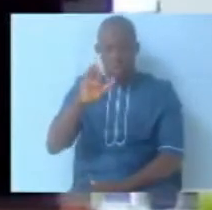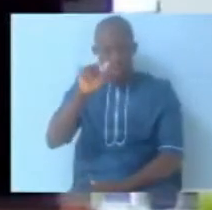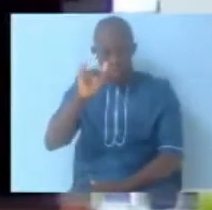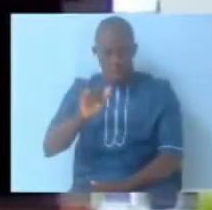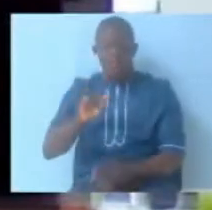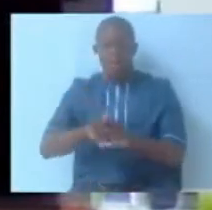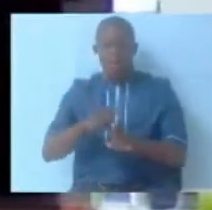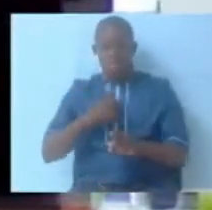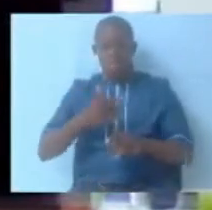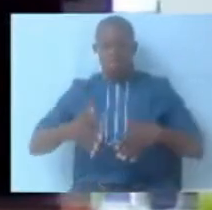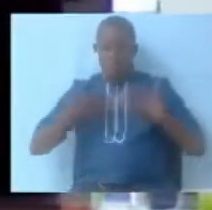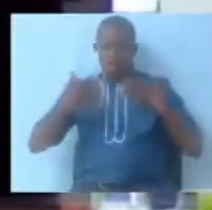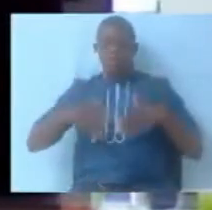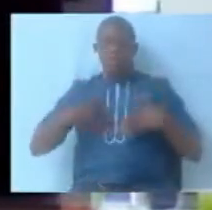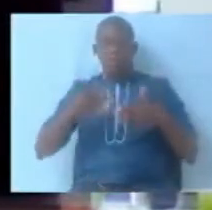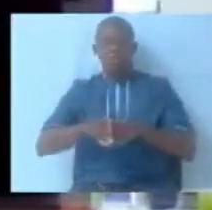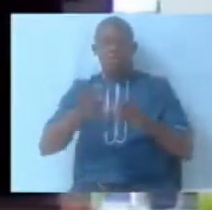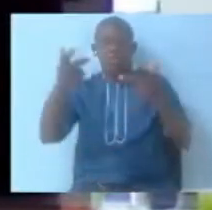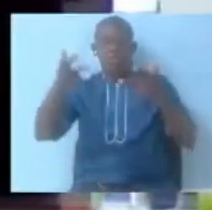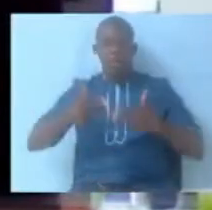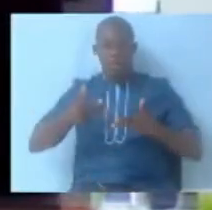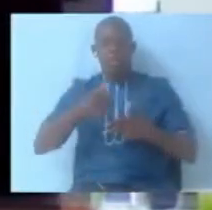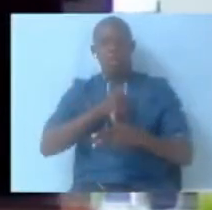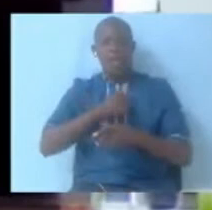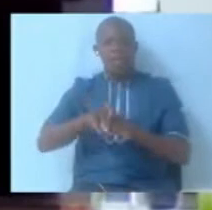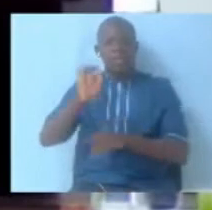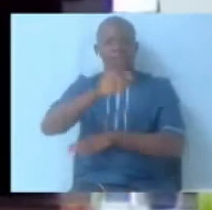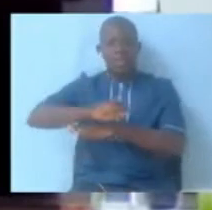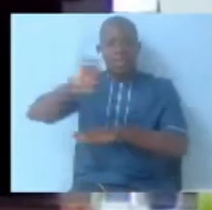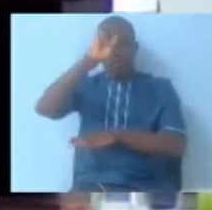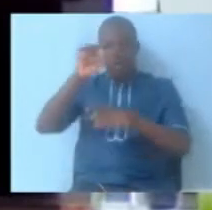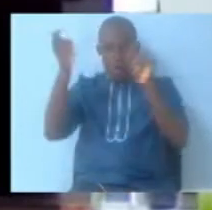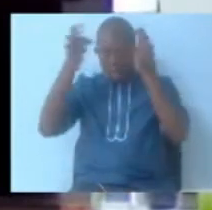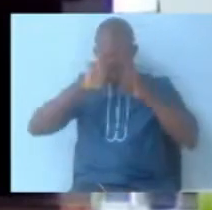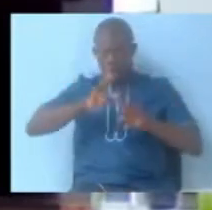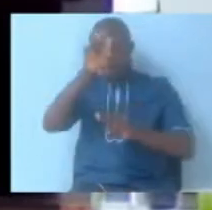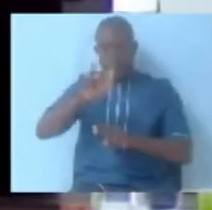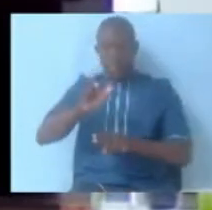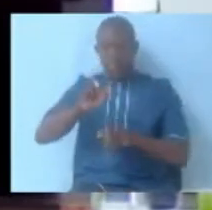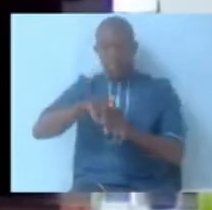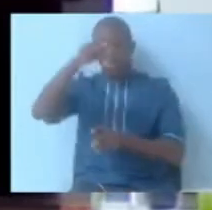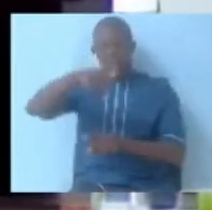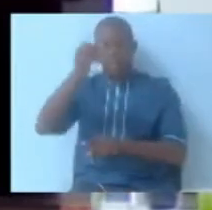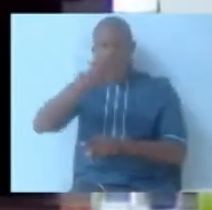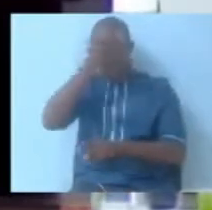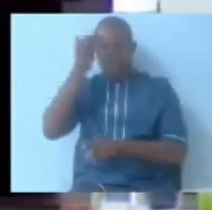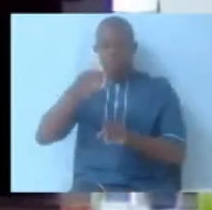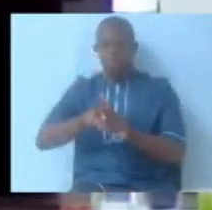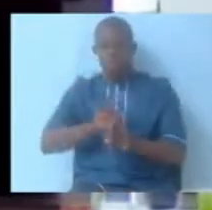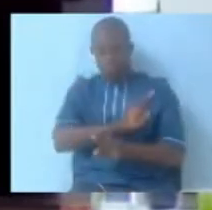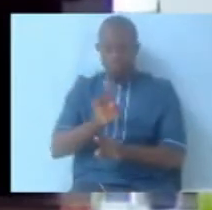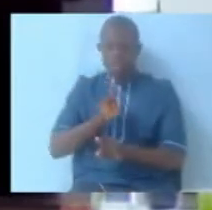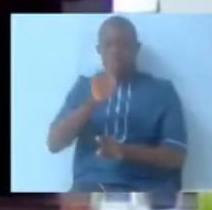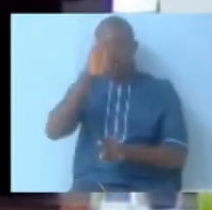of welcoming my learned senior today before the commission. Thank you so much. Inumbara. We thank you for honoring